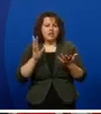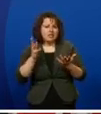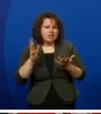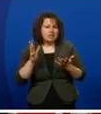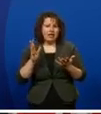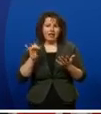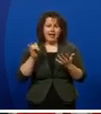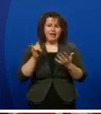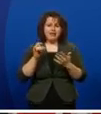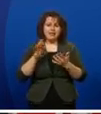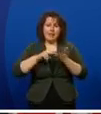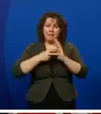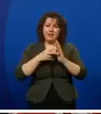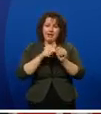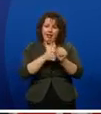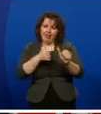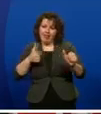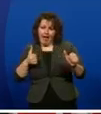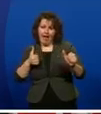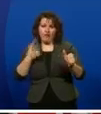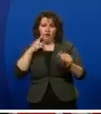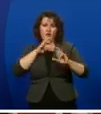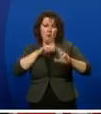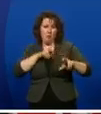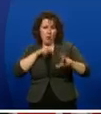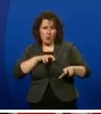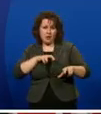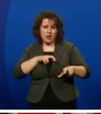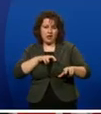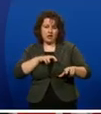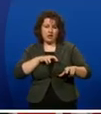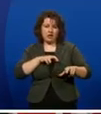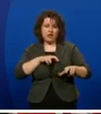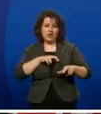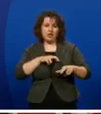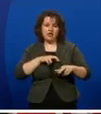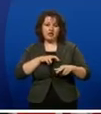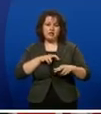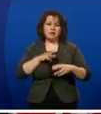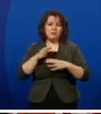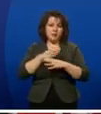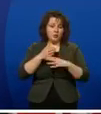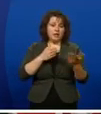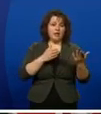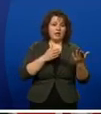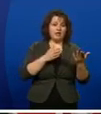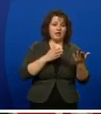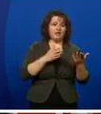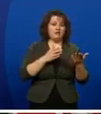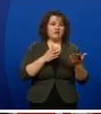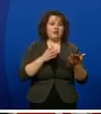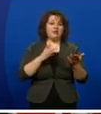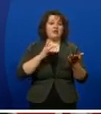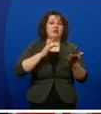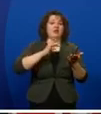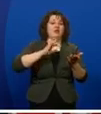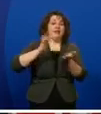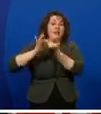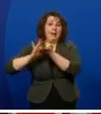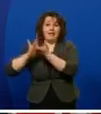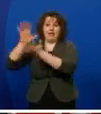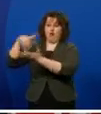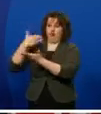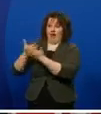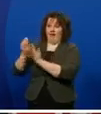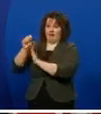a lag then in reporting between shots getting arms and shots getting to the state?